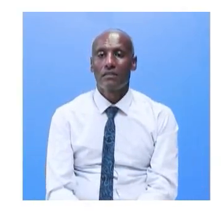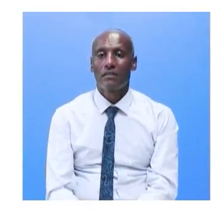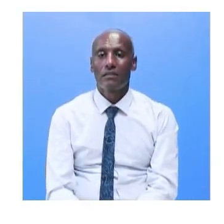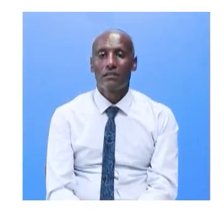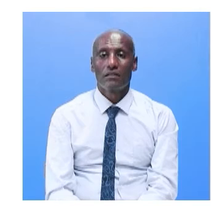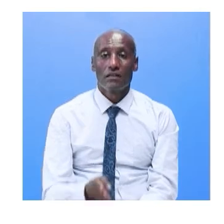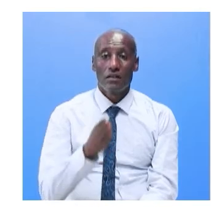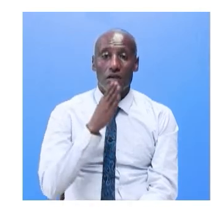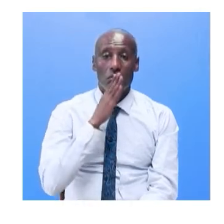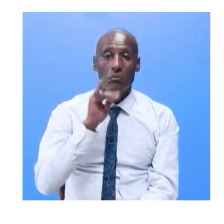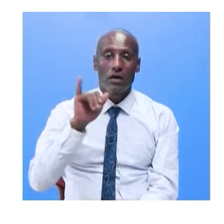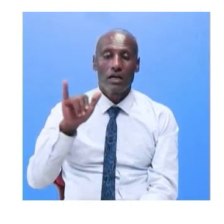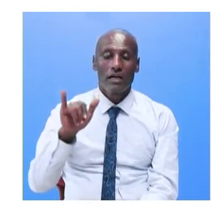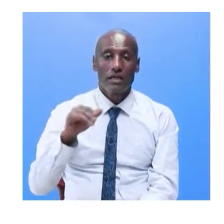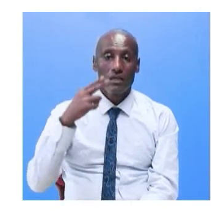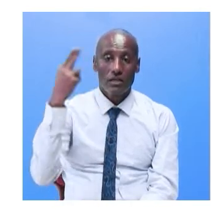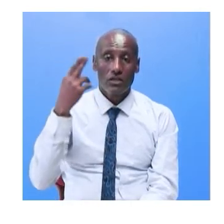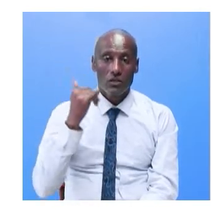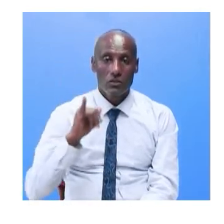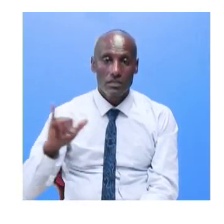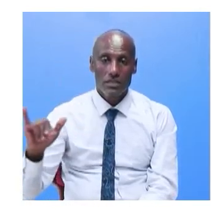by using